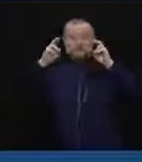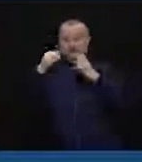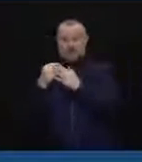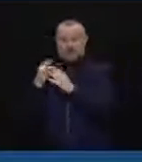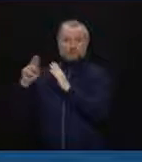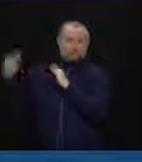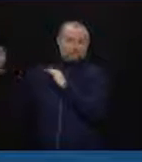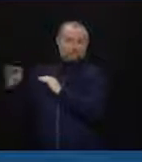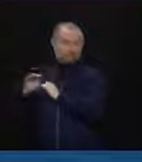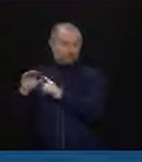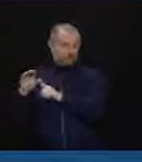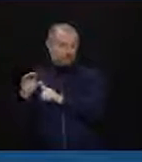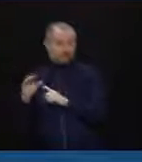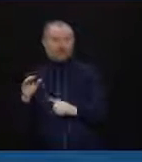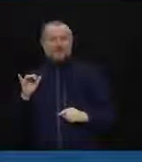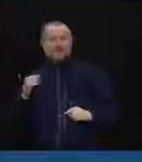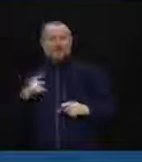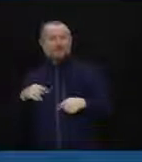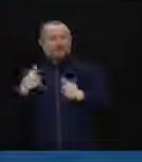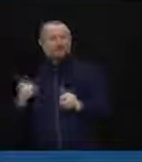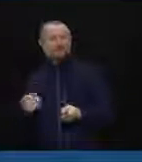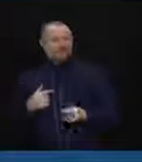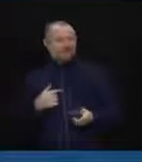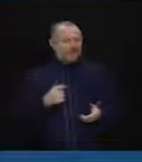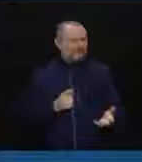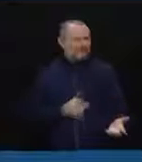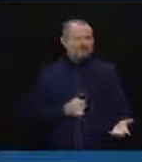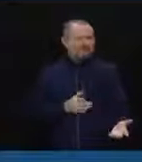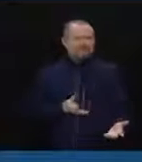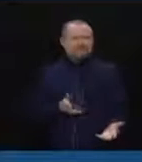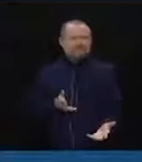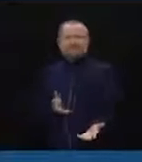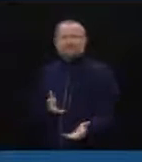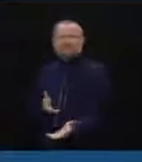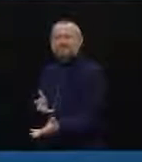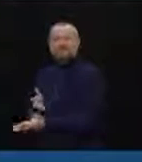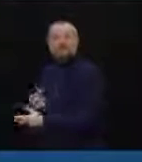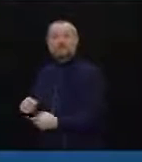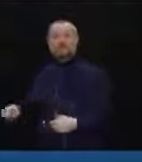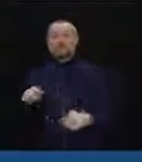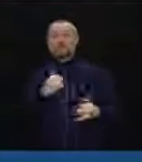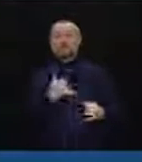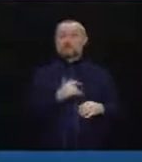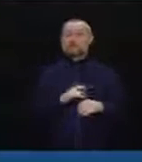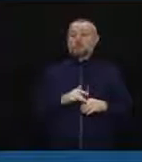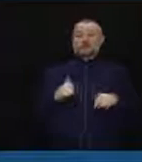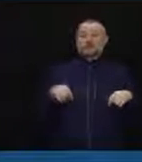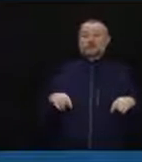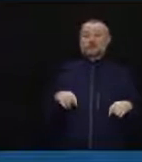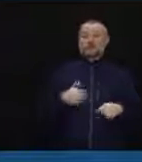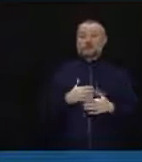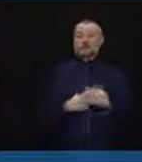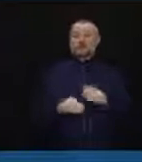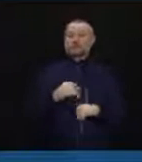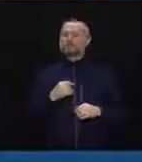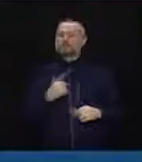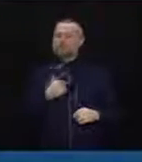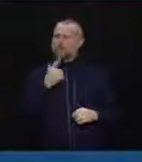been very frequent and impactful conversations, even this early in the budget process. So I feel good about what will be the ultimate outcome.